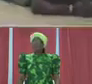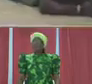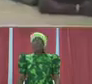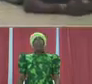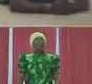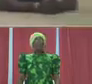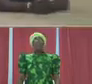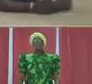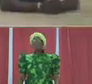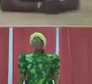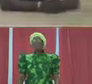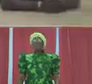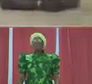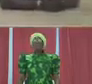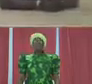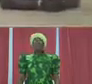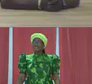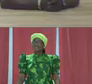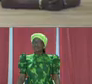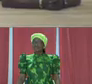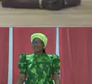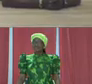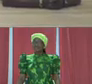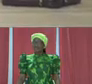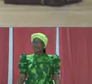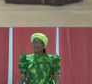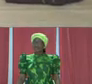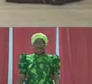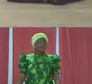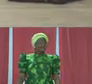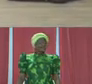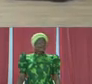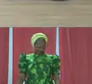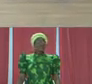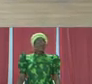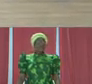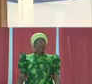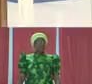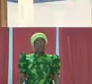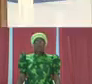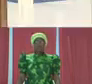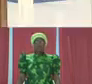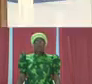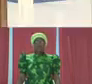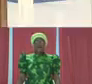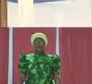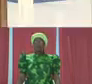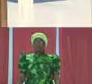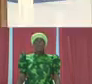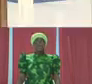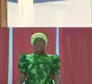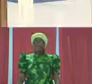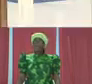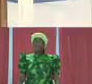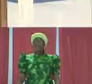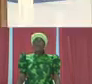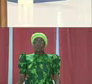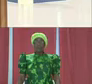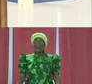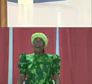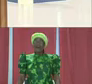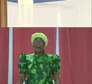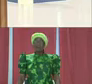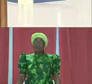Ramoku shaka. Moko koto dere kere moko chundere makashoto dere kere moko